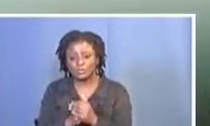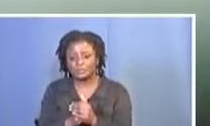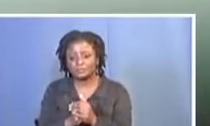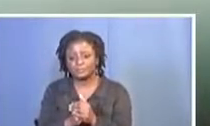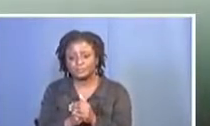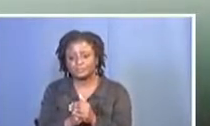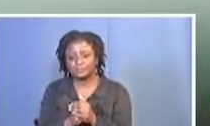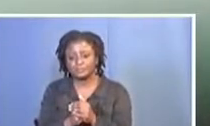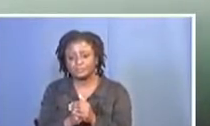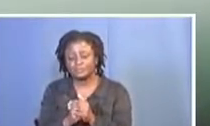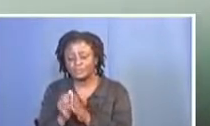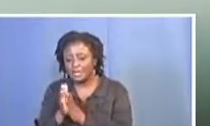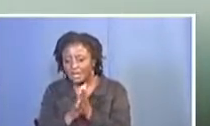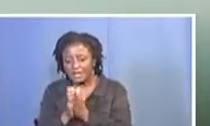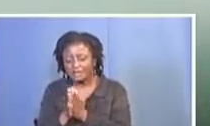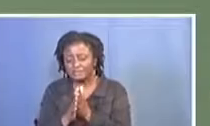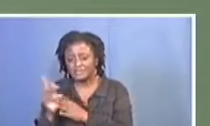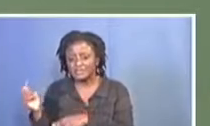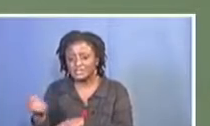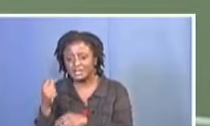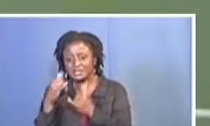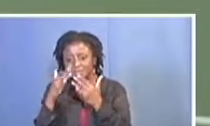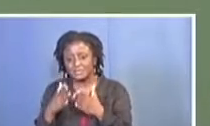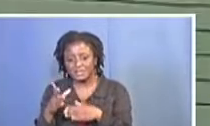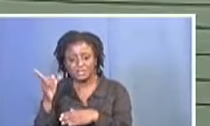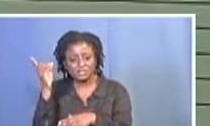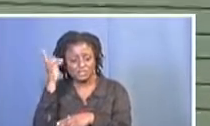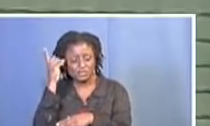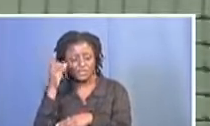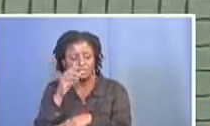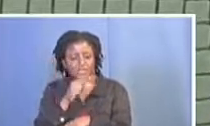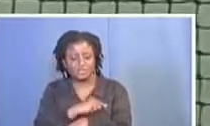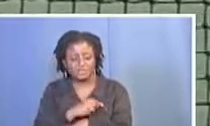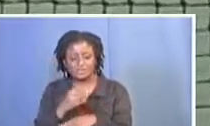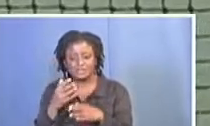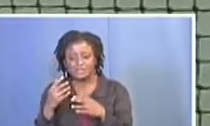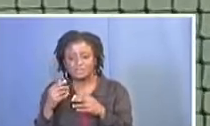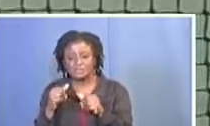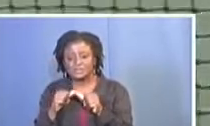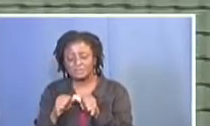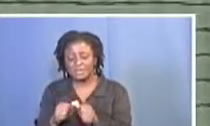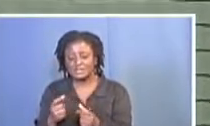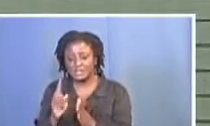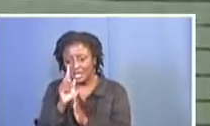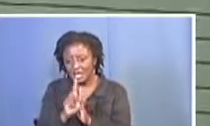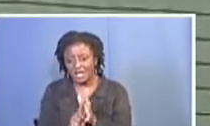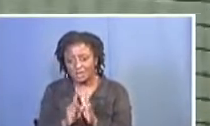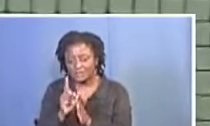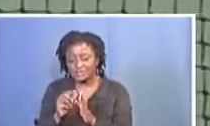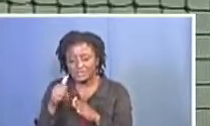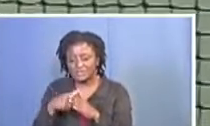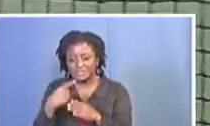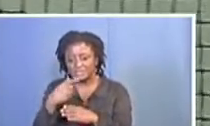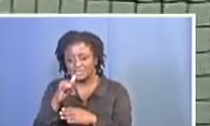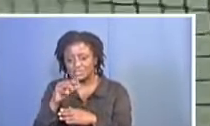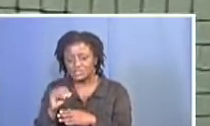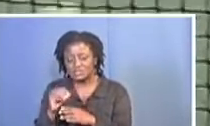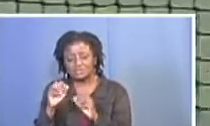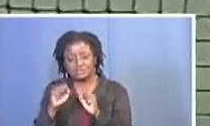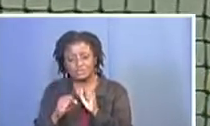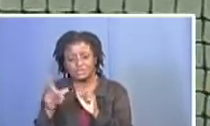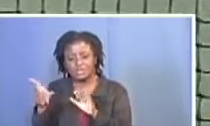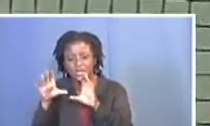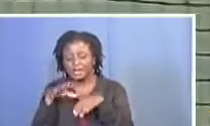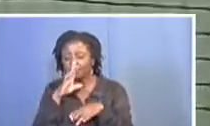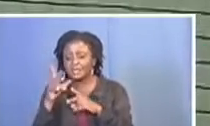avid tennis player, Dwayne Gibson spends countless hours in the gym working out just to be competitive playing recreational tennis.